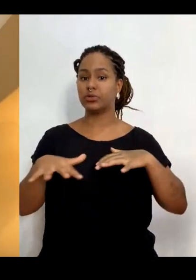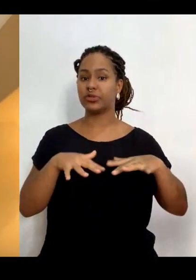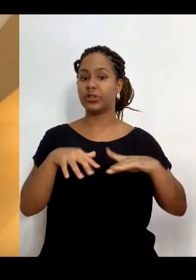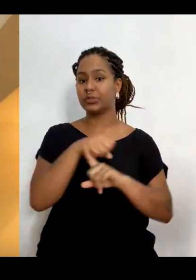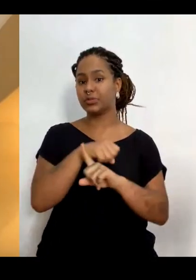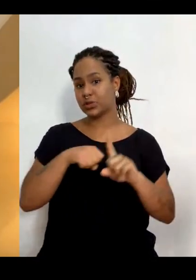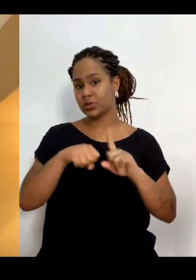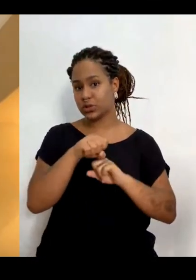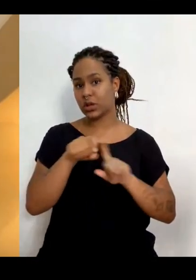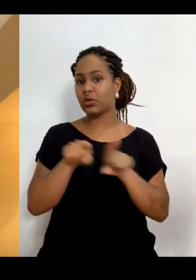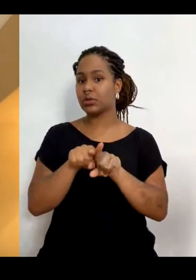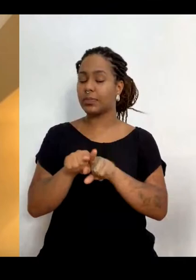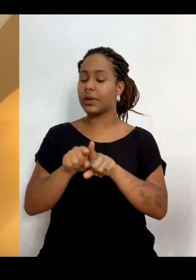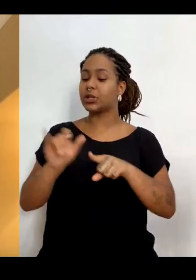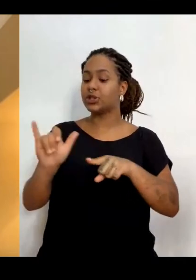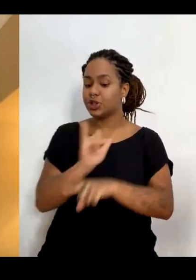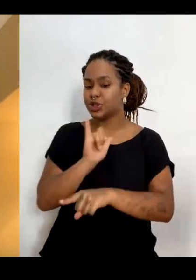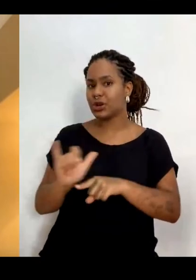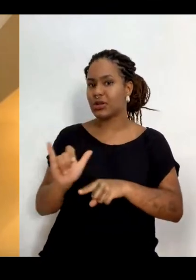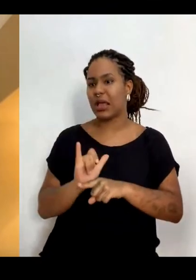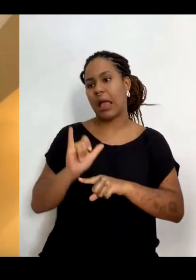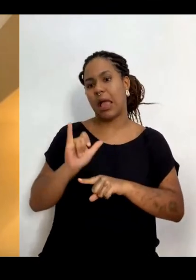mechanisms International